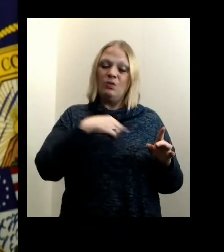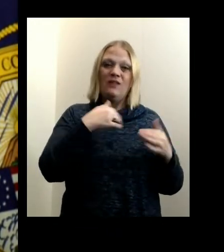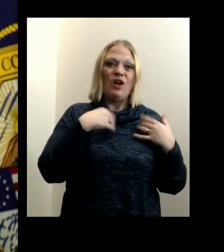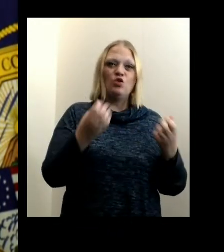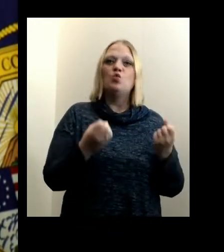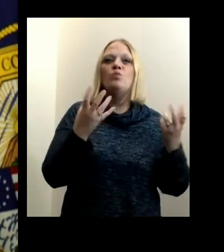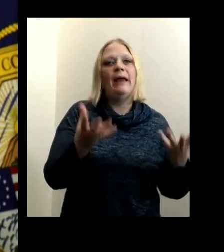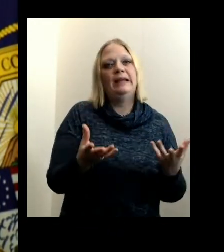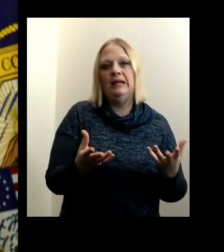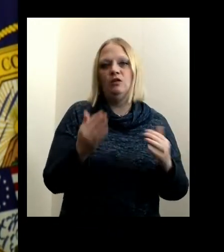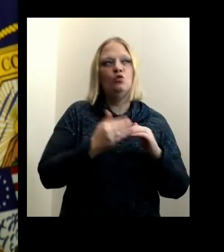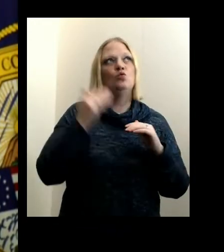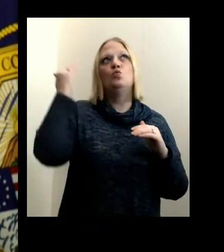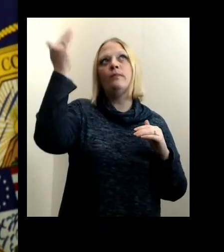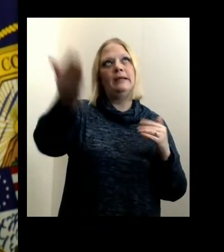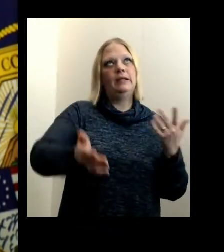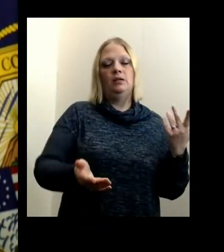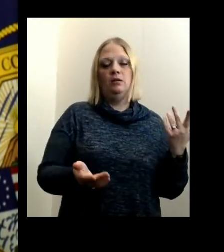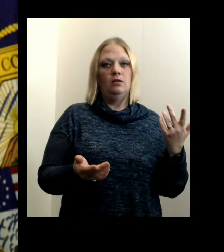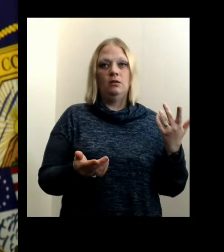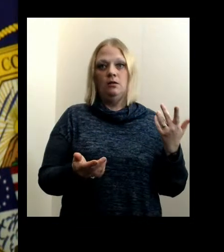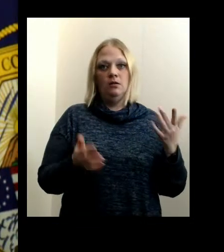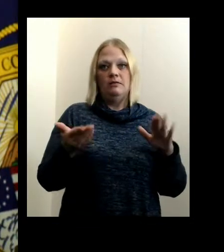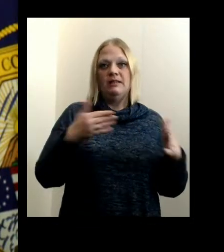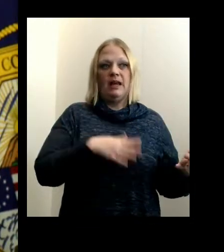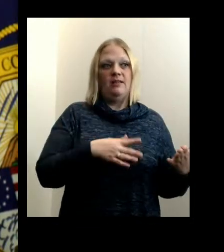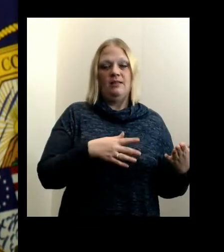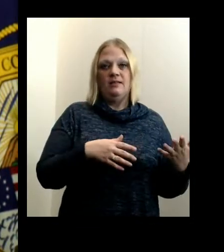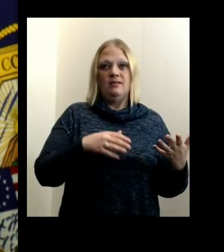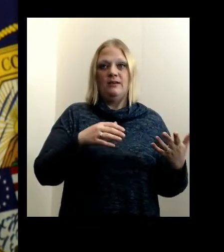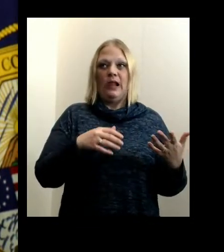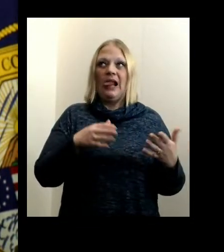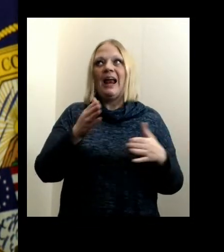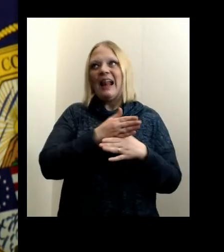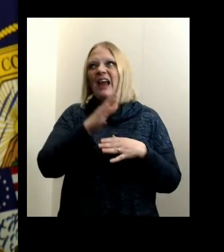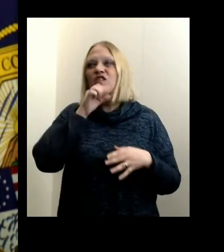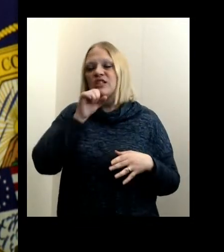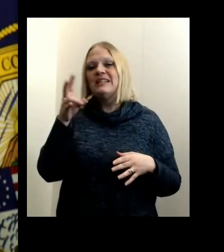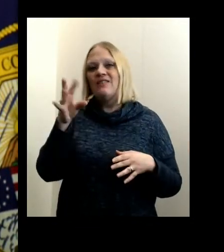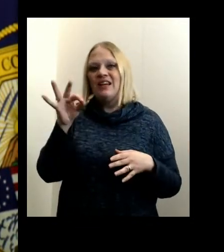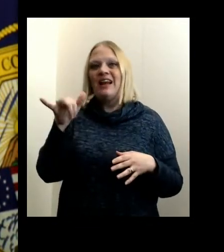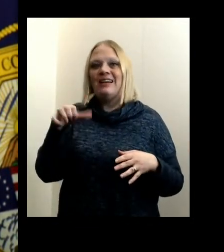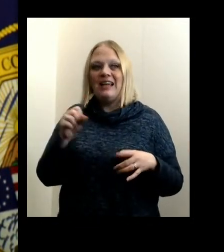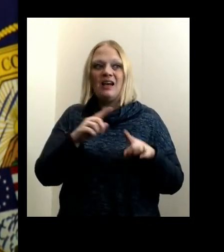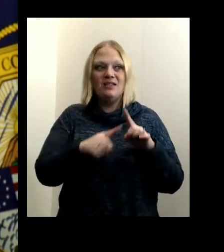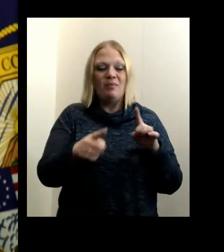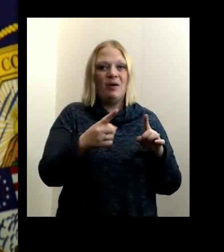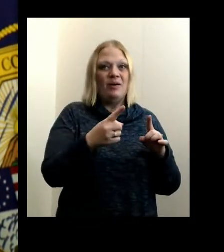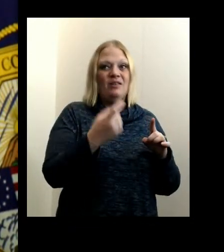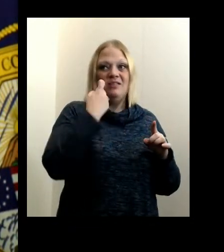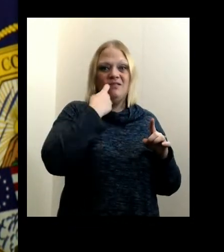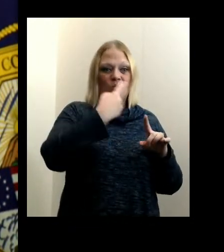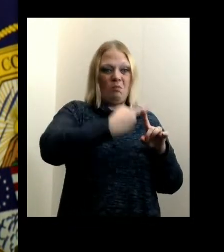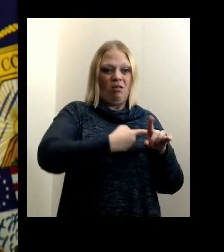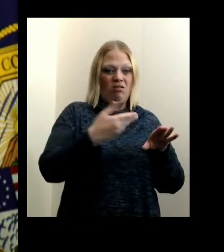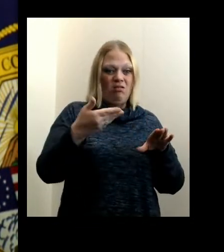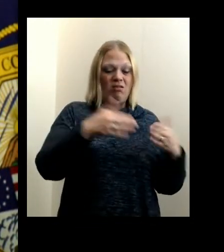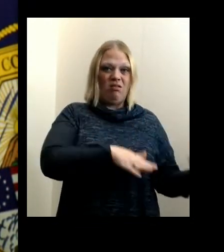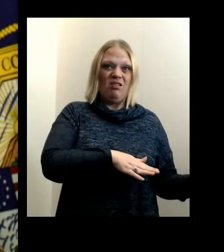they're not all in their 80s. While the average age may be 79, not every individual who's passed in the last month or so